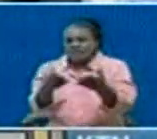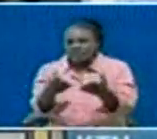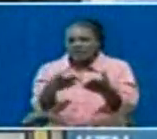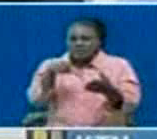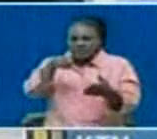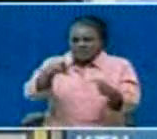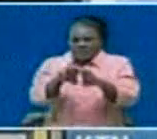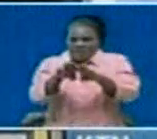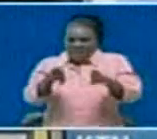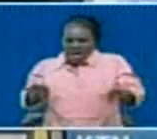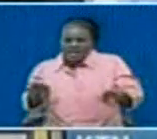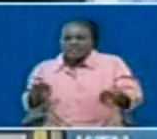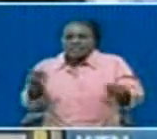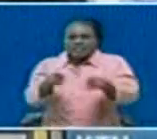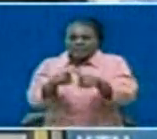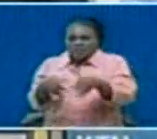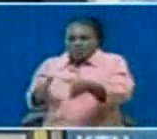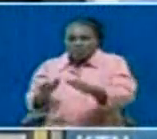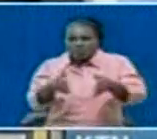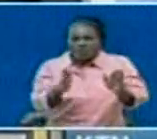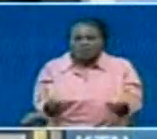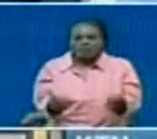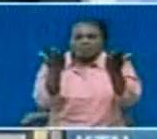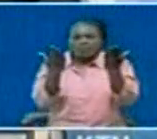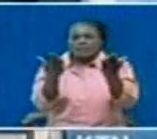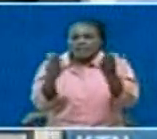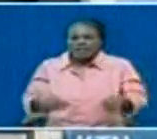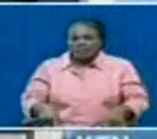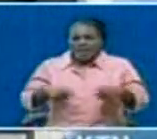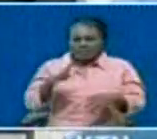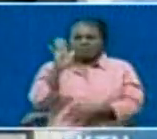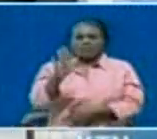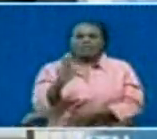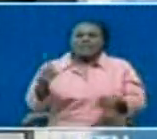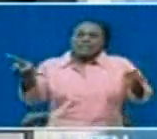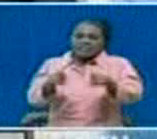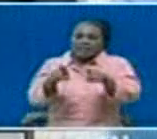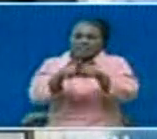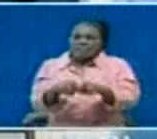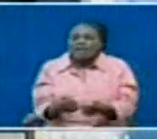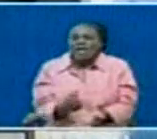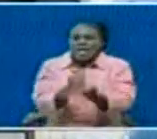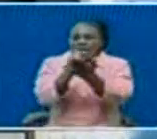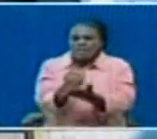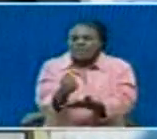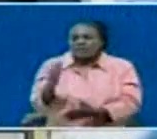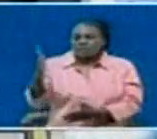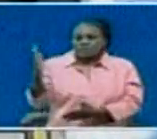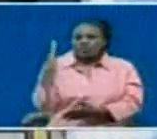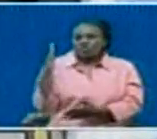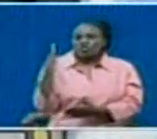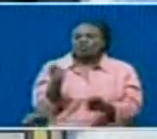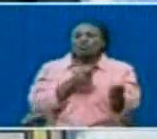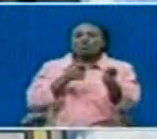their land and opportunities for improving their well-being. It has also helped fuel the current insecurity